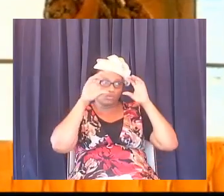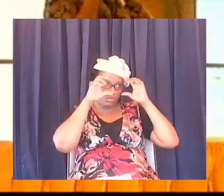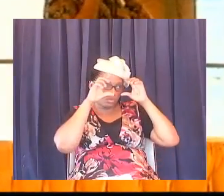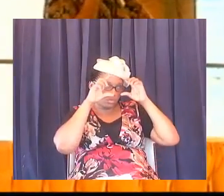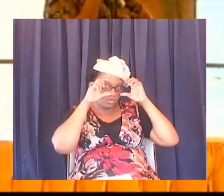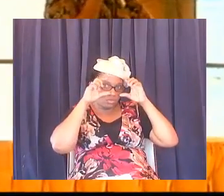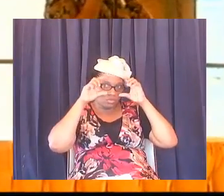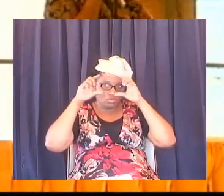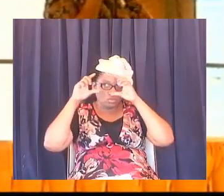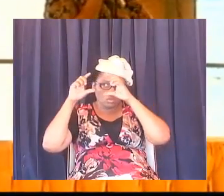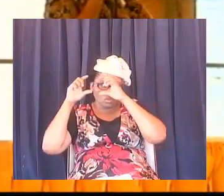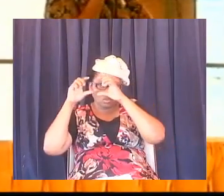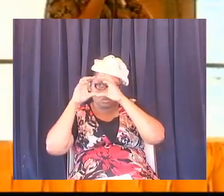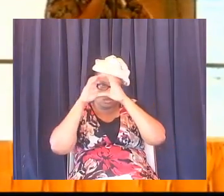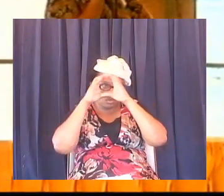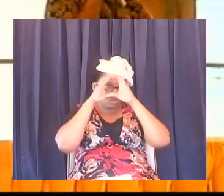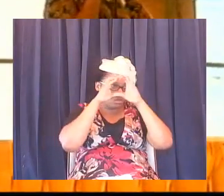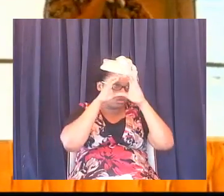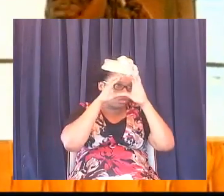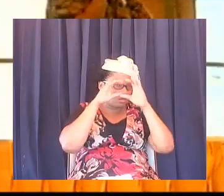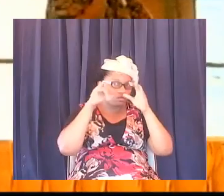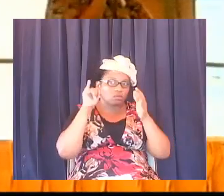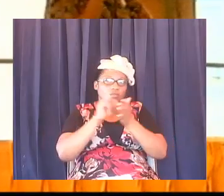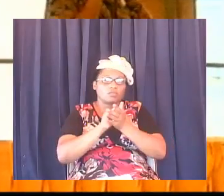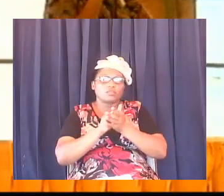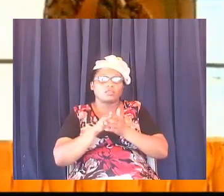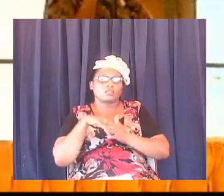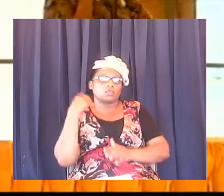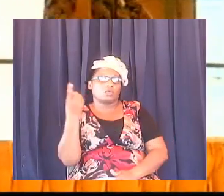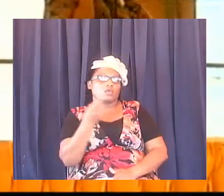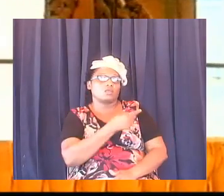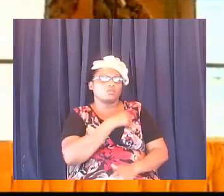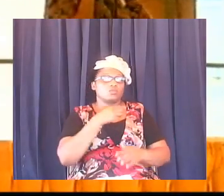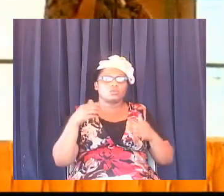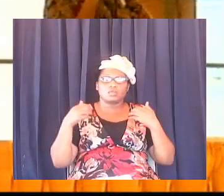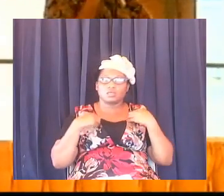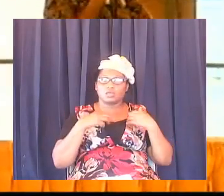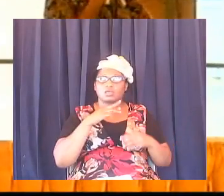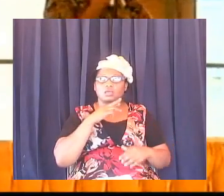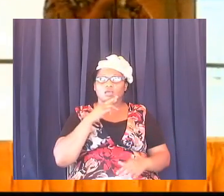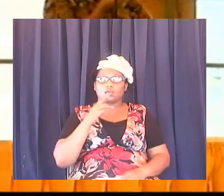am I right to say they are going? They are going. And